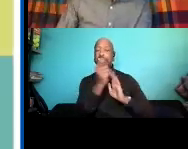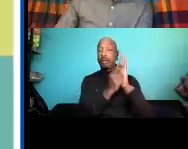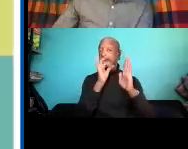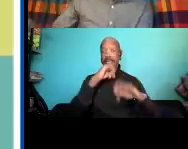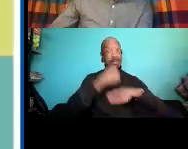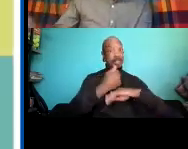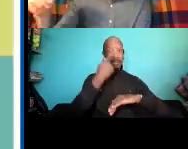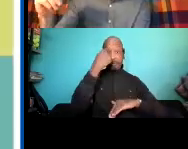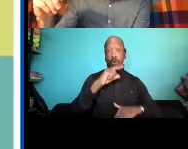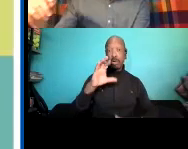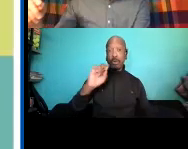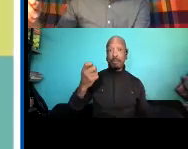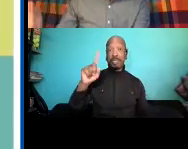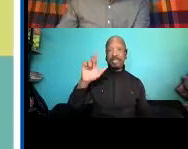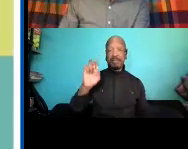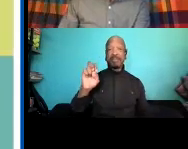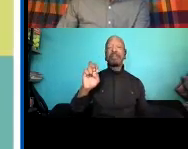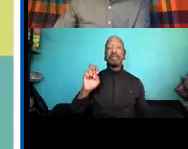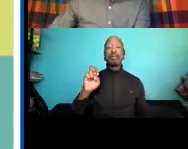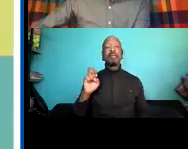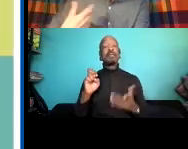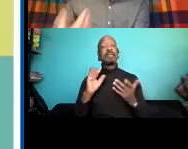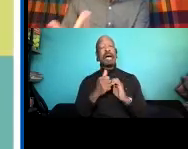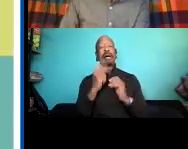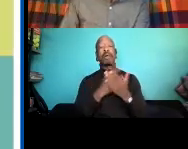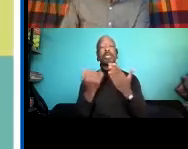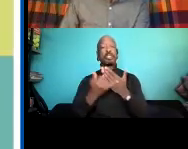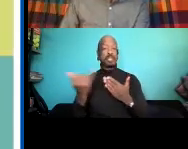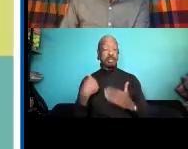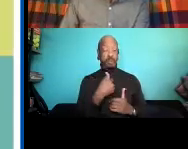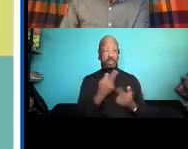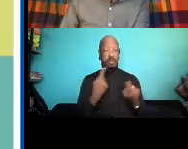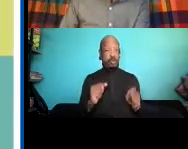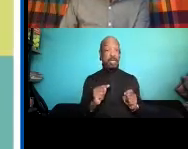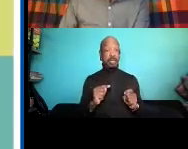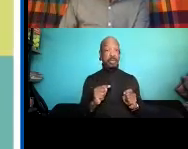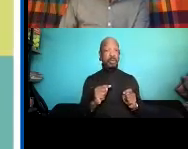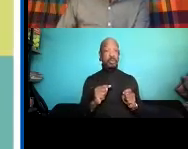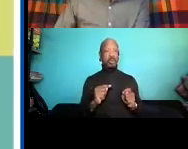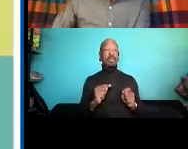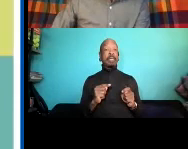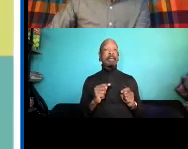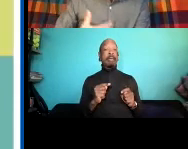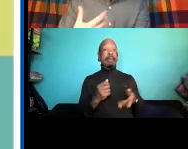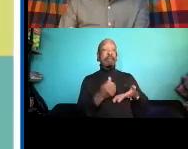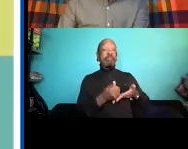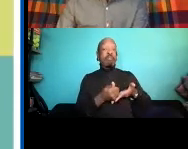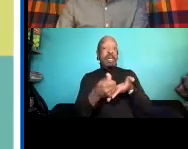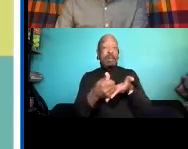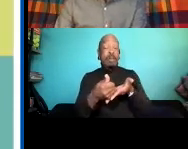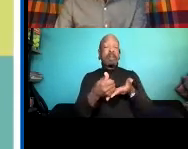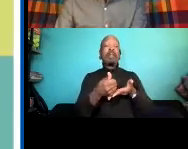and how the law that interacts with our projects, the projects that we are trying to breathe life into and create